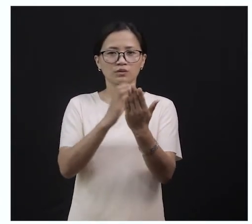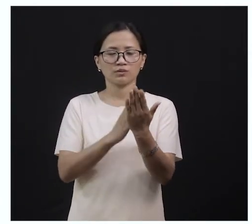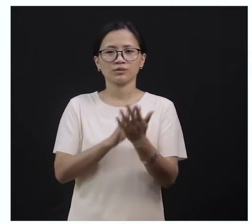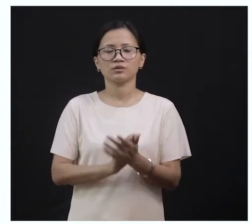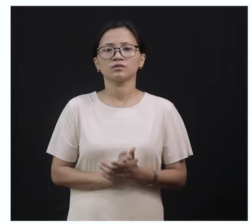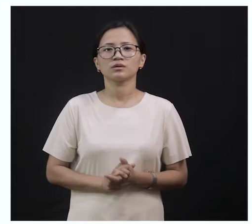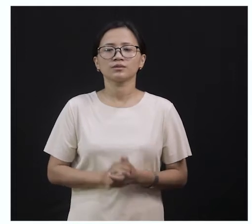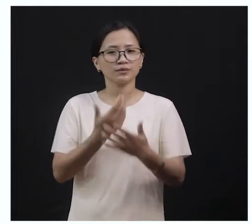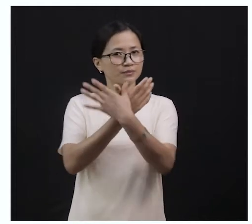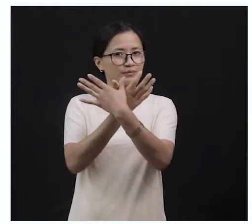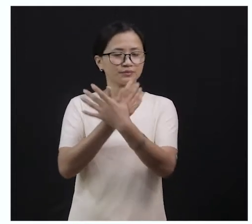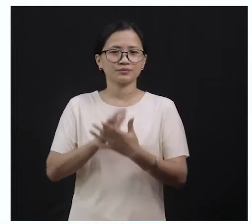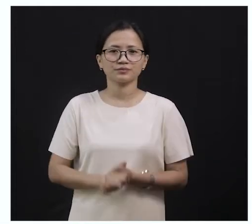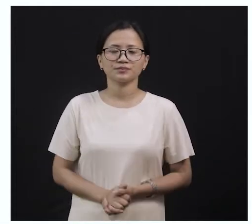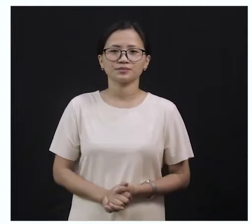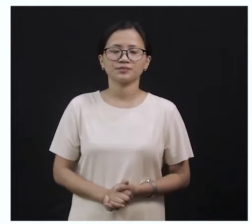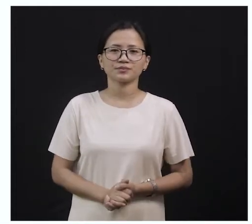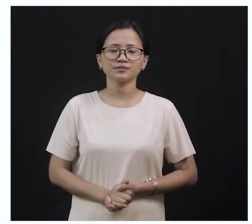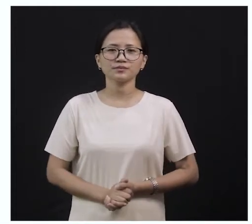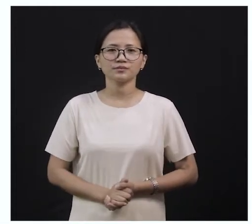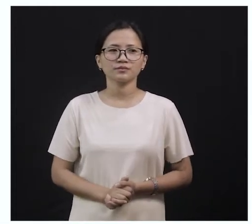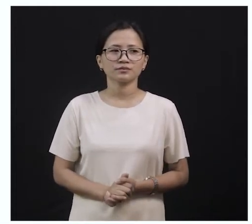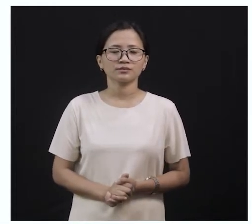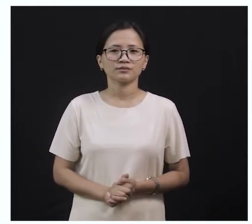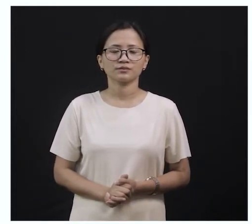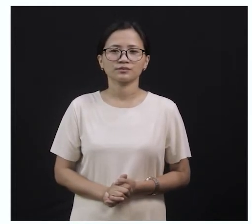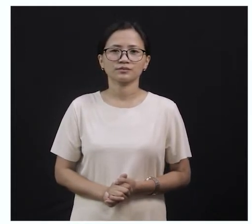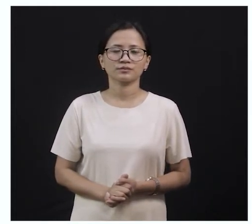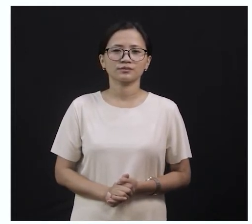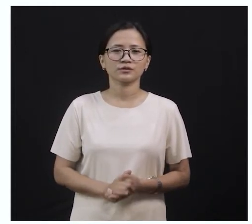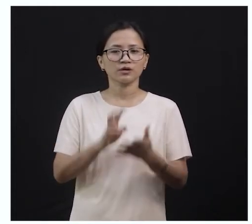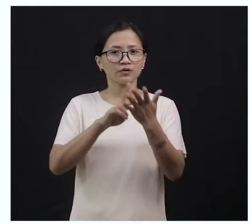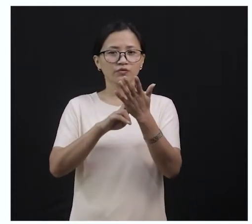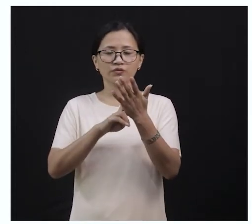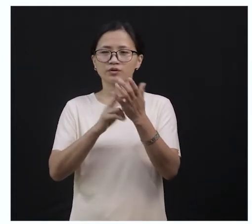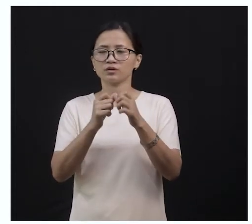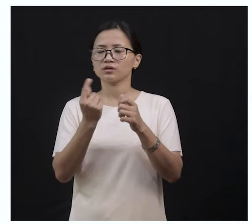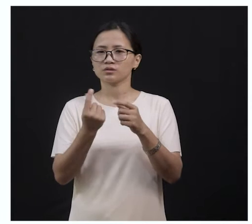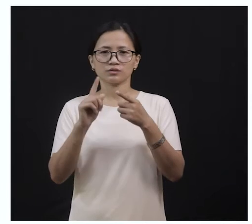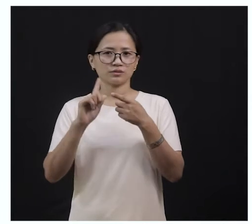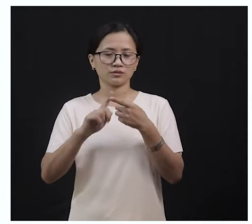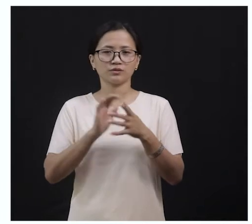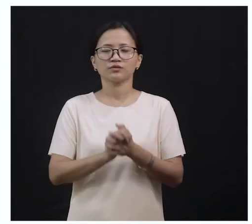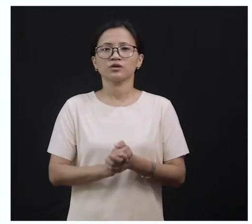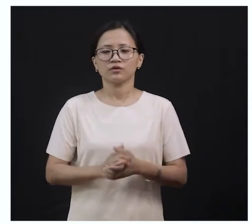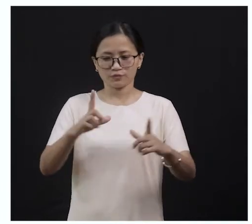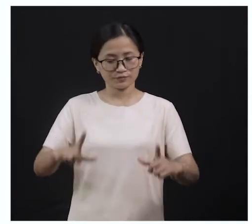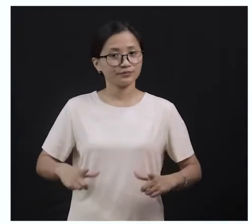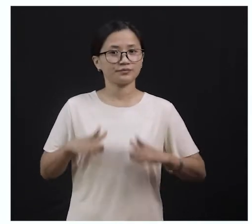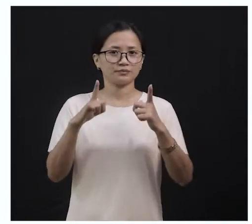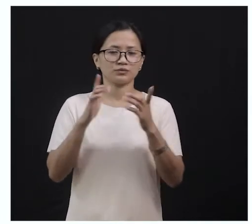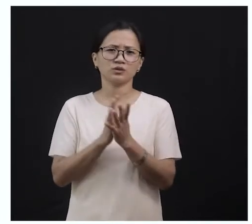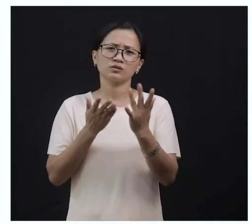is all about butterfly, the beauty of butterfly, and also the value of life, right? The more through